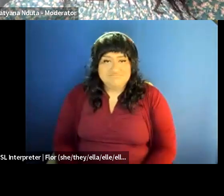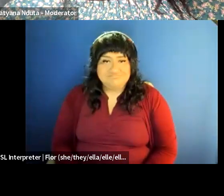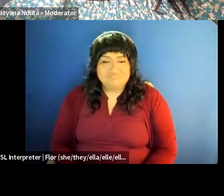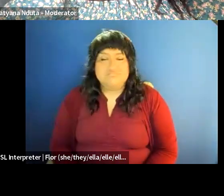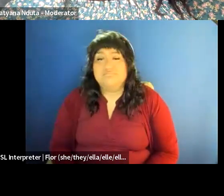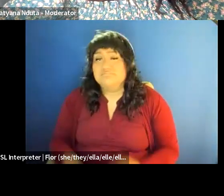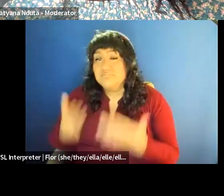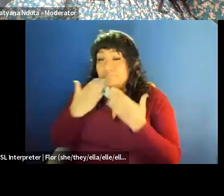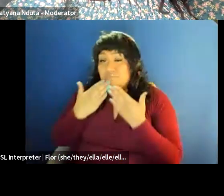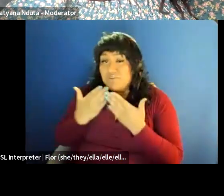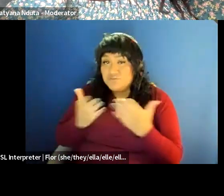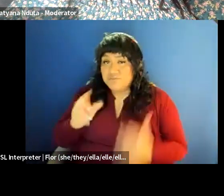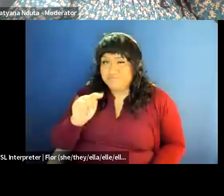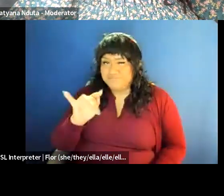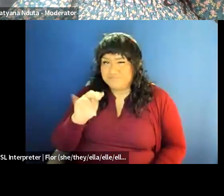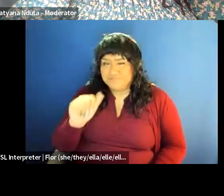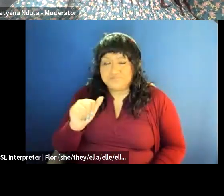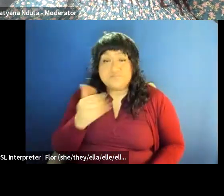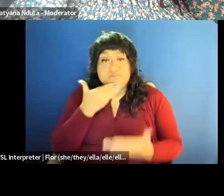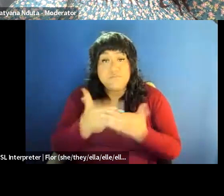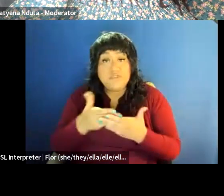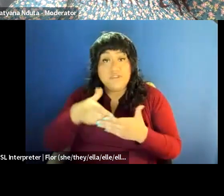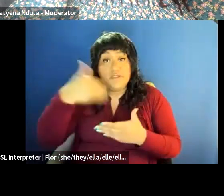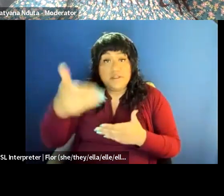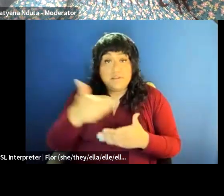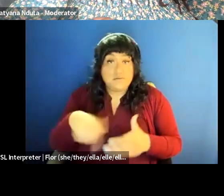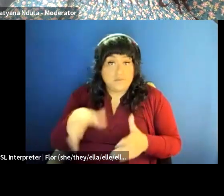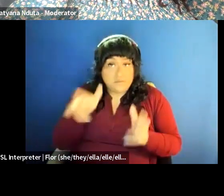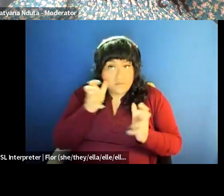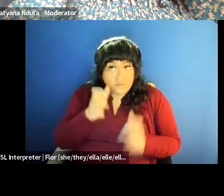Thank you so much. Next, we will hear from Kelechi.